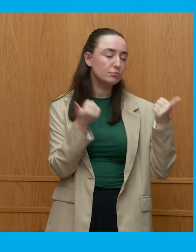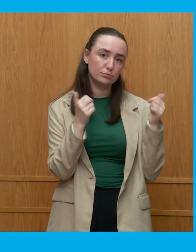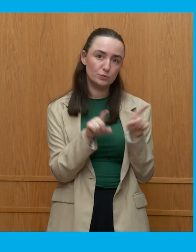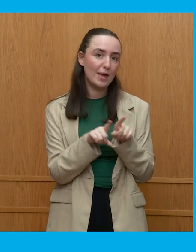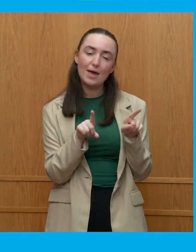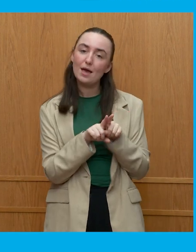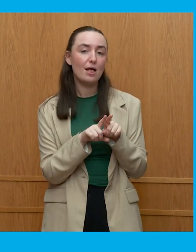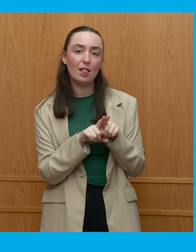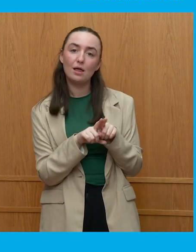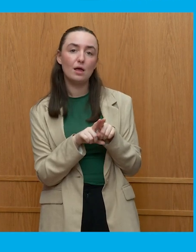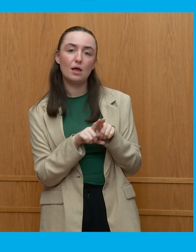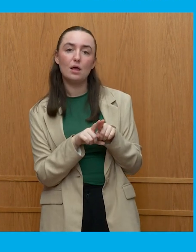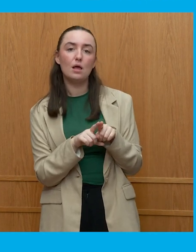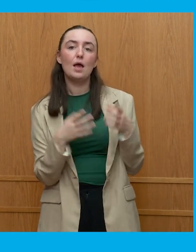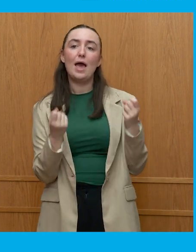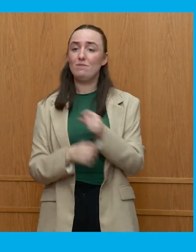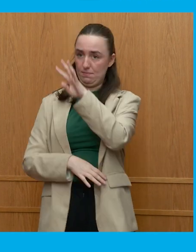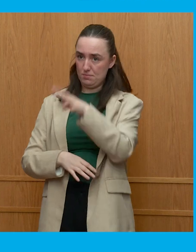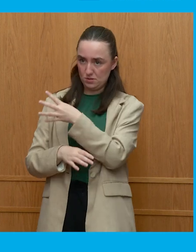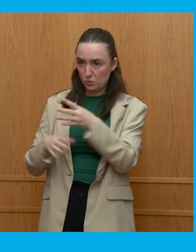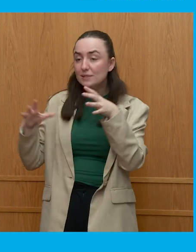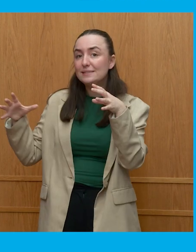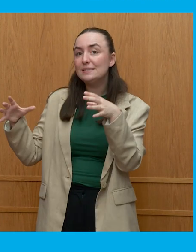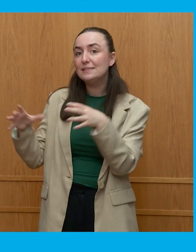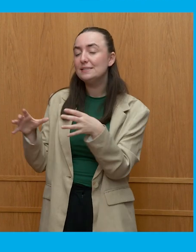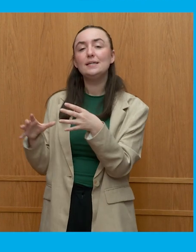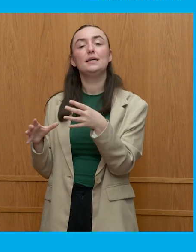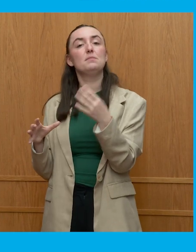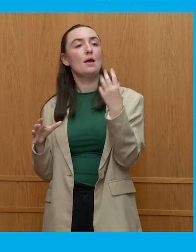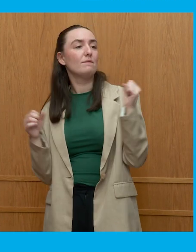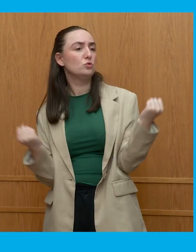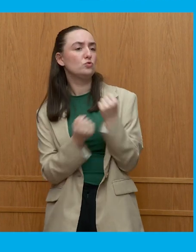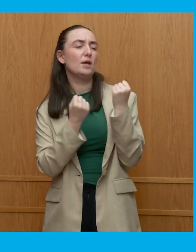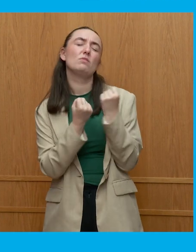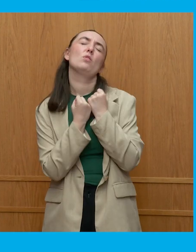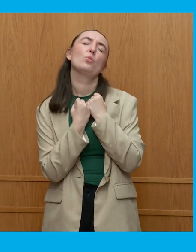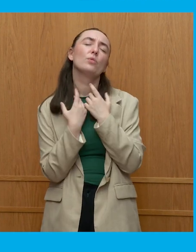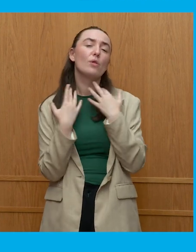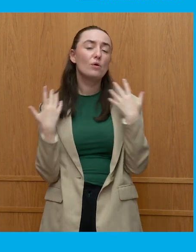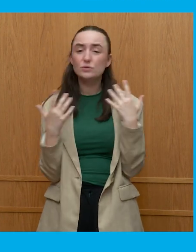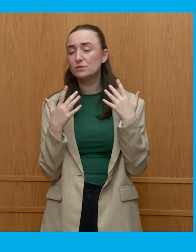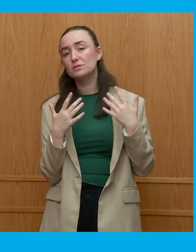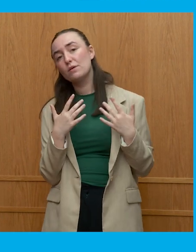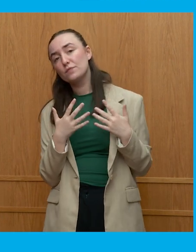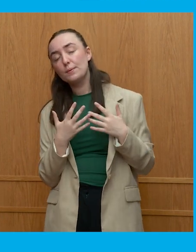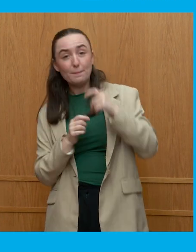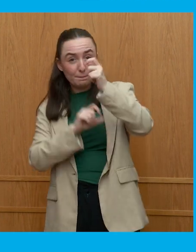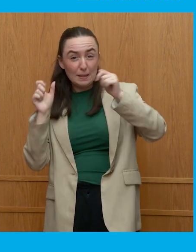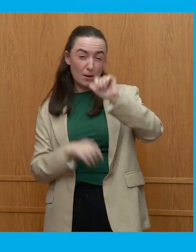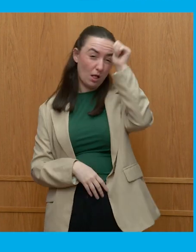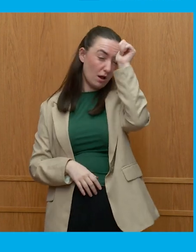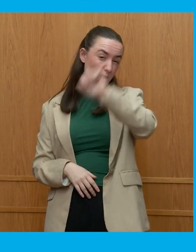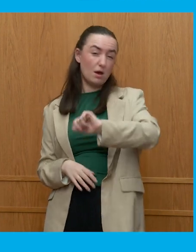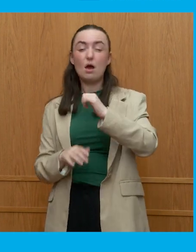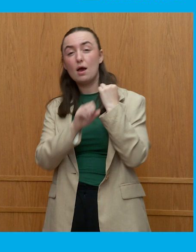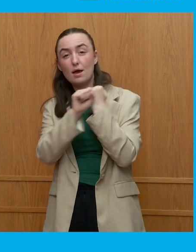a big team also in Barcelona. We had the strength from many craftsmen and many